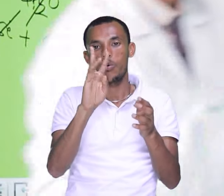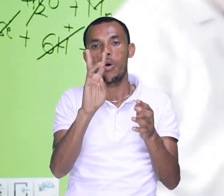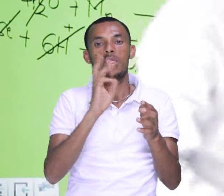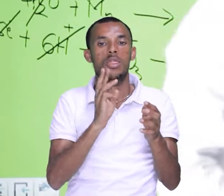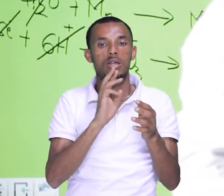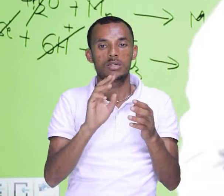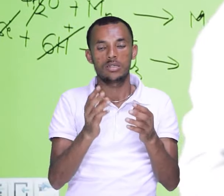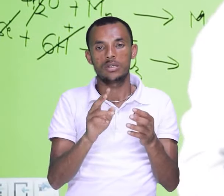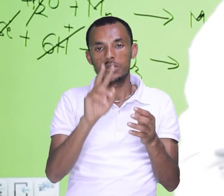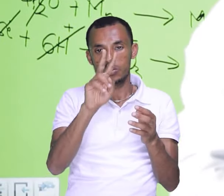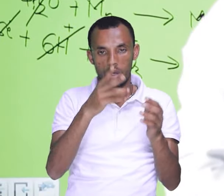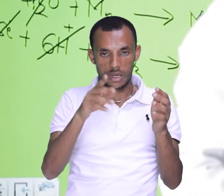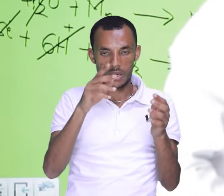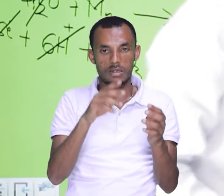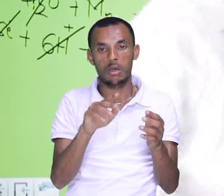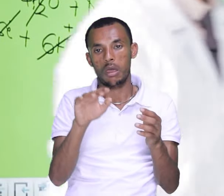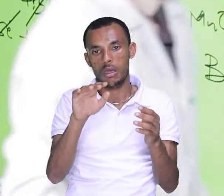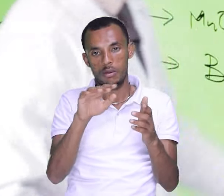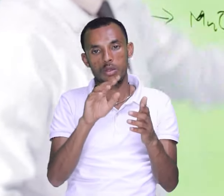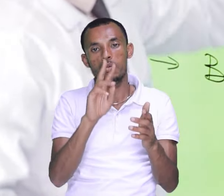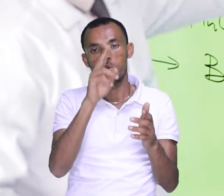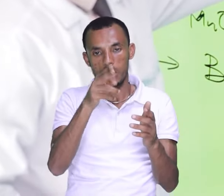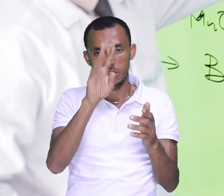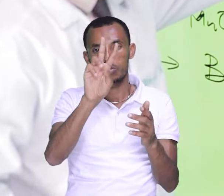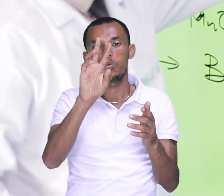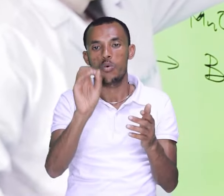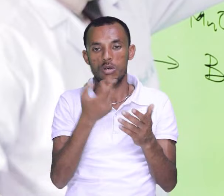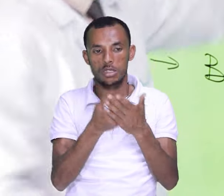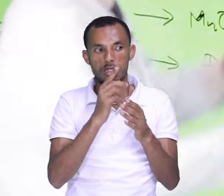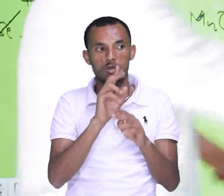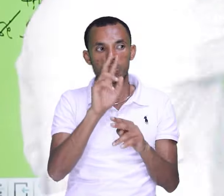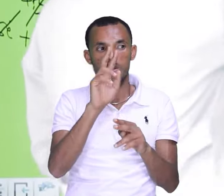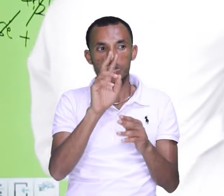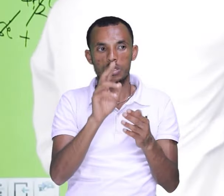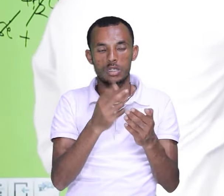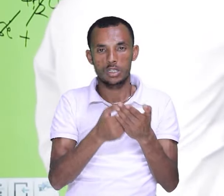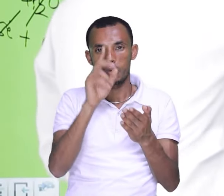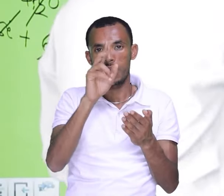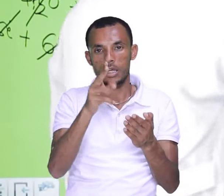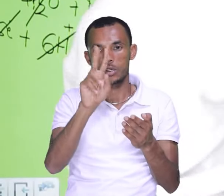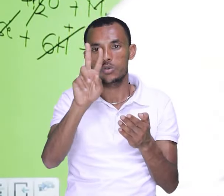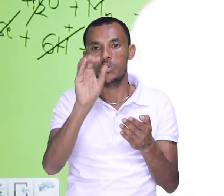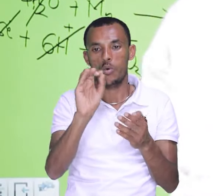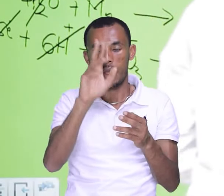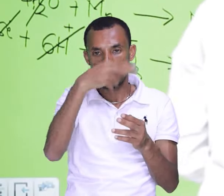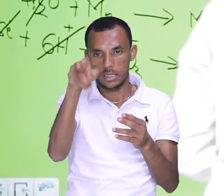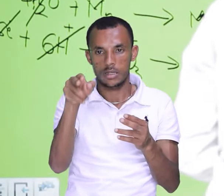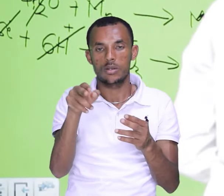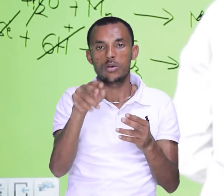Therefore, 2H plus plus 2H minus, it gives 2H2, but here is 1H2. This 1H2 again cancelled